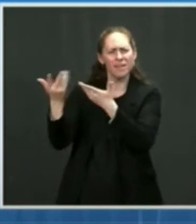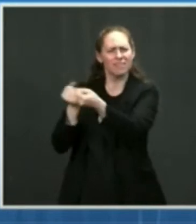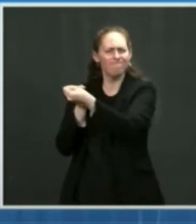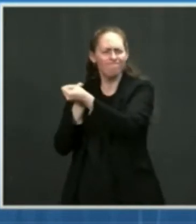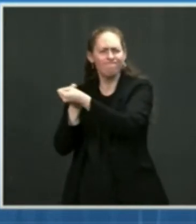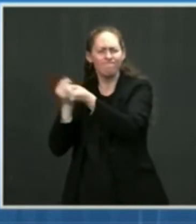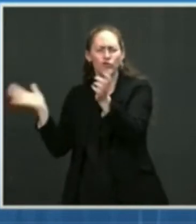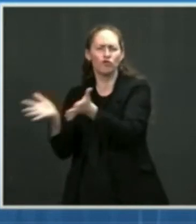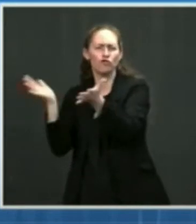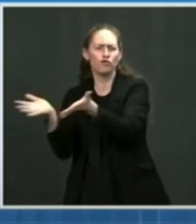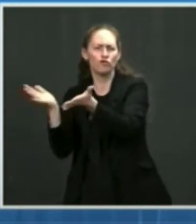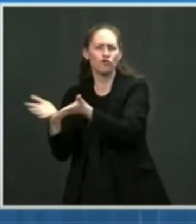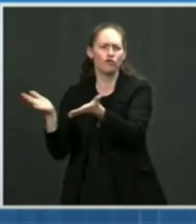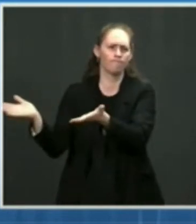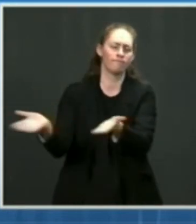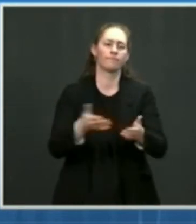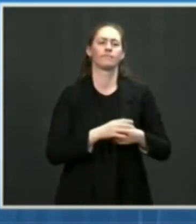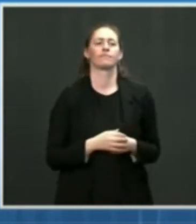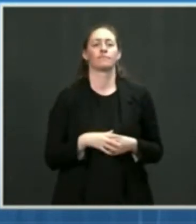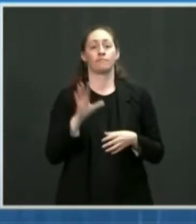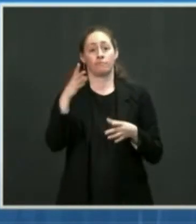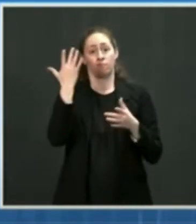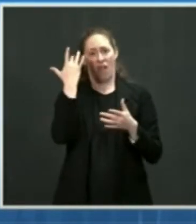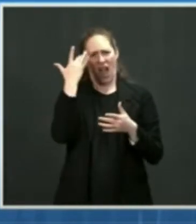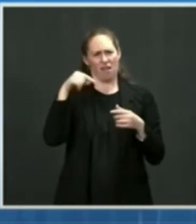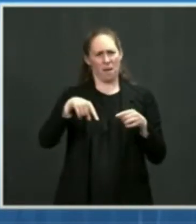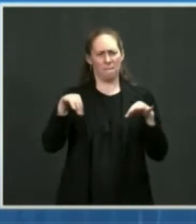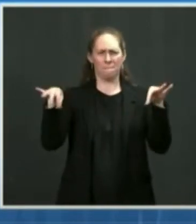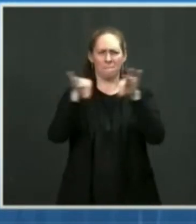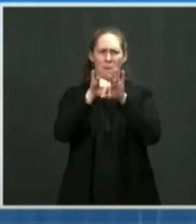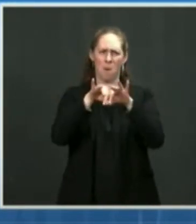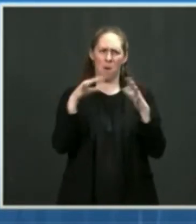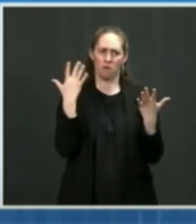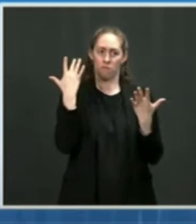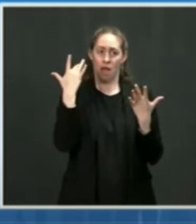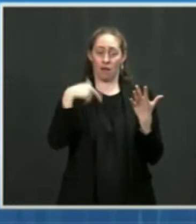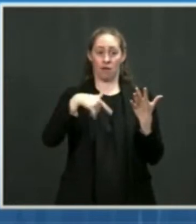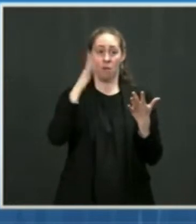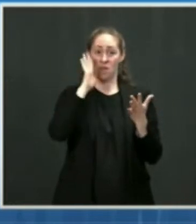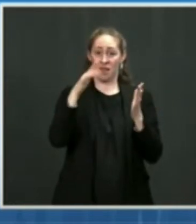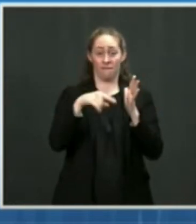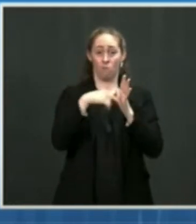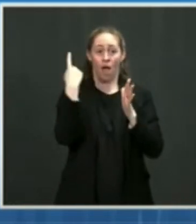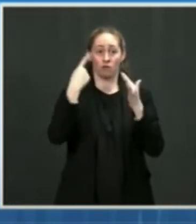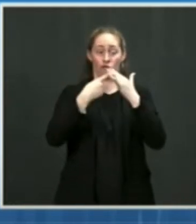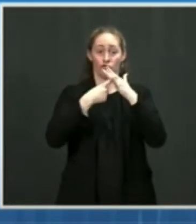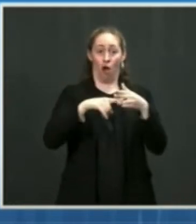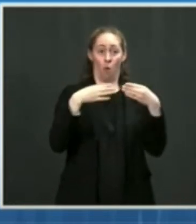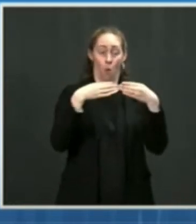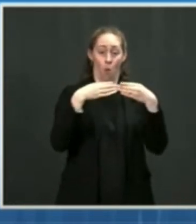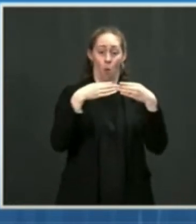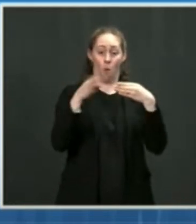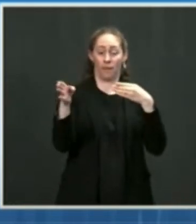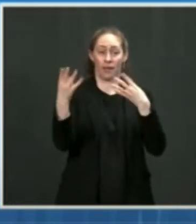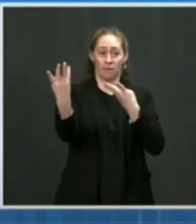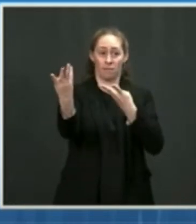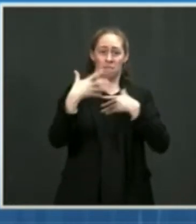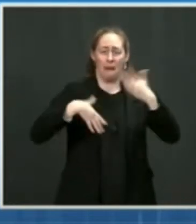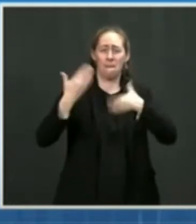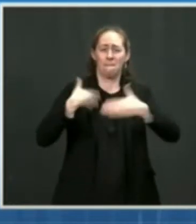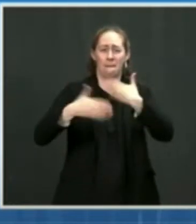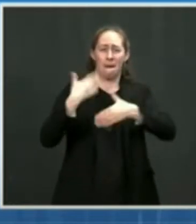All this is happening because of the accelerated pace of the country's vaccination program. In the last 7 days